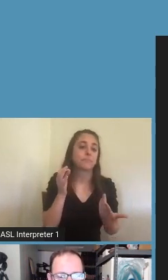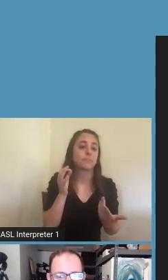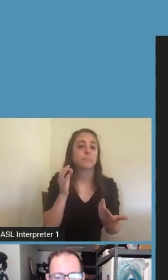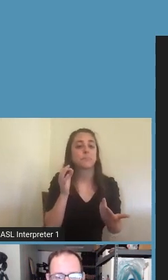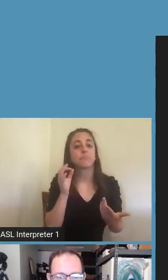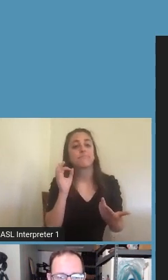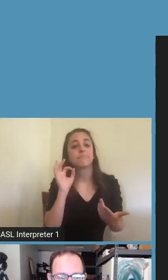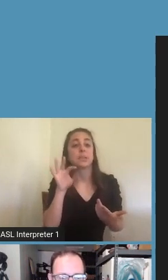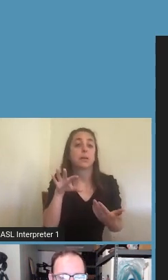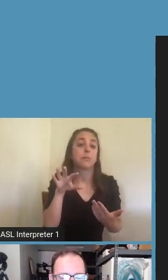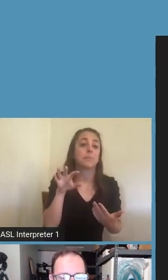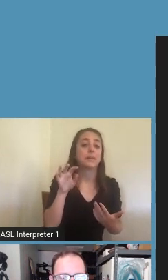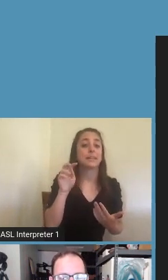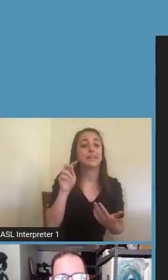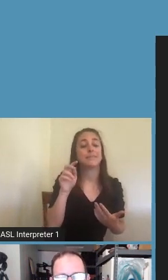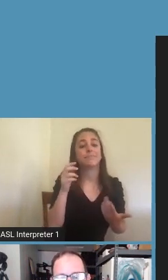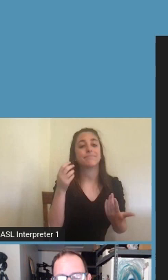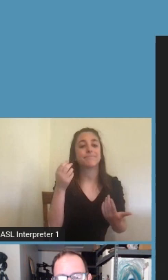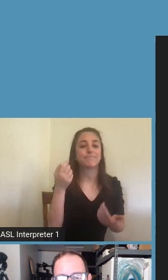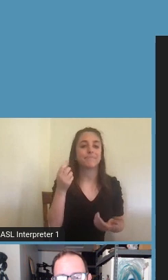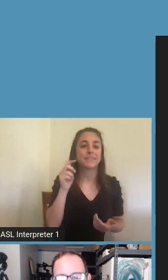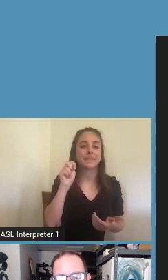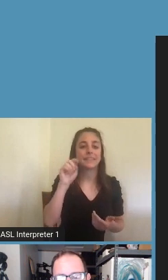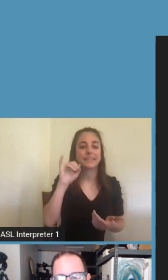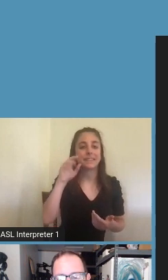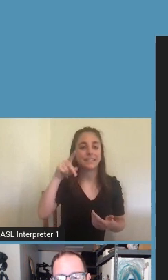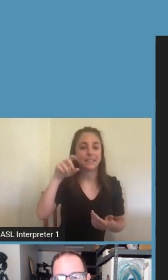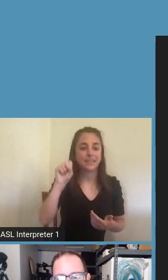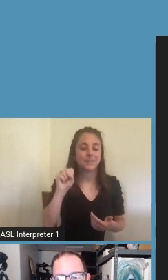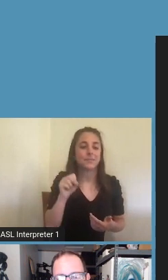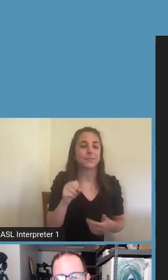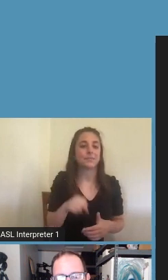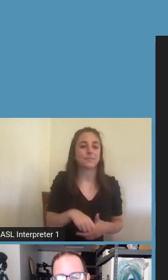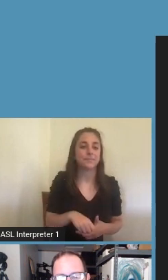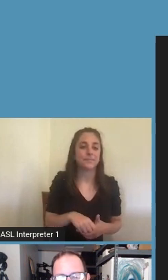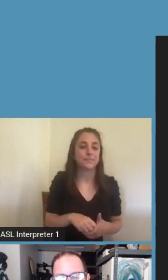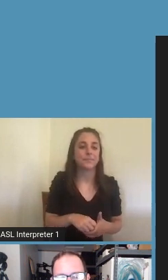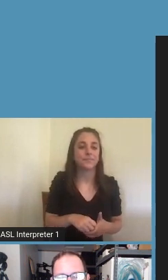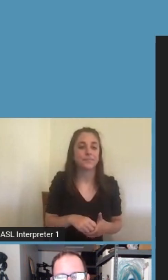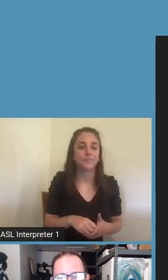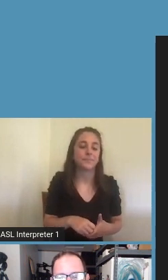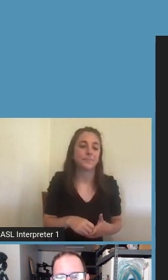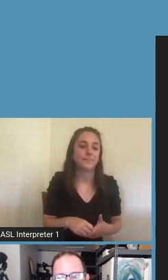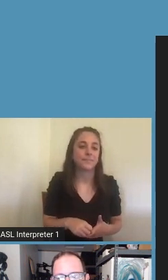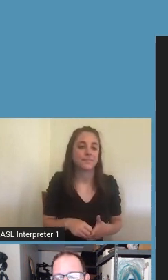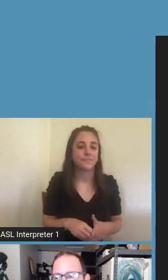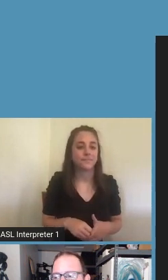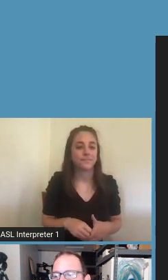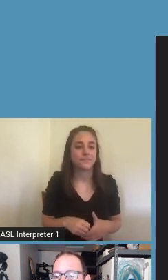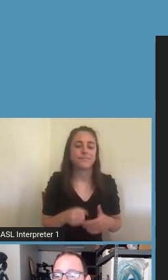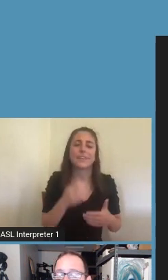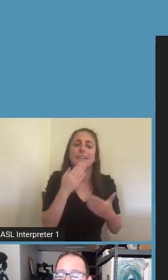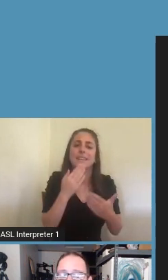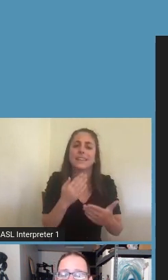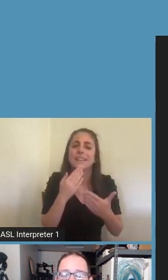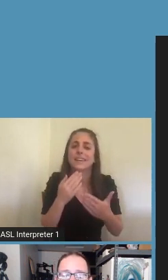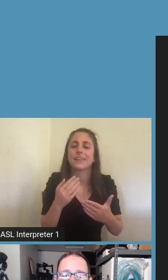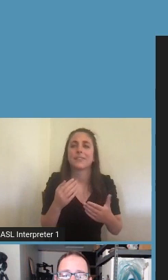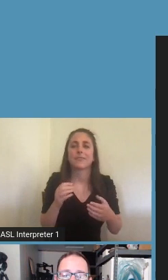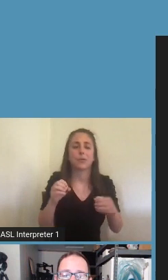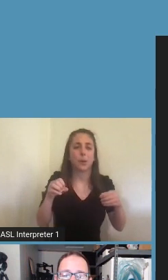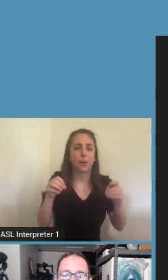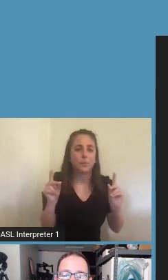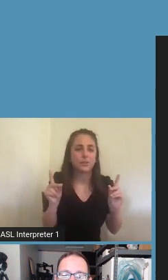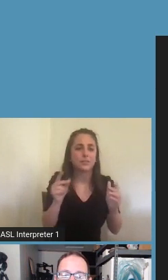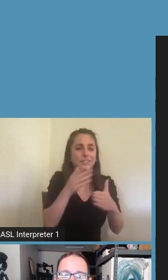and gleaning whatever wisdom you may have picked up from this. I just wanted to thank you for giving me the opportunity to share it, and